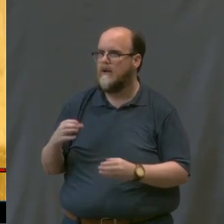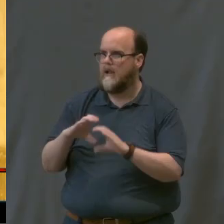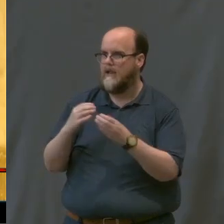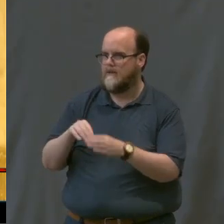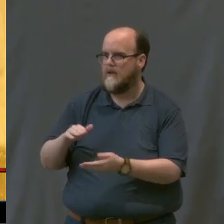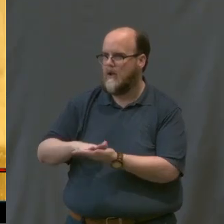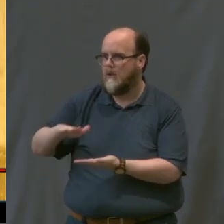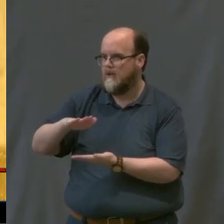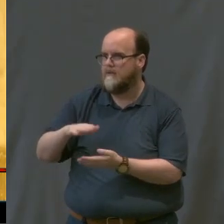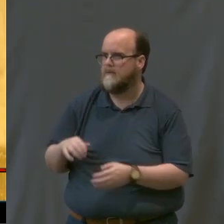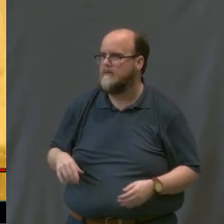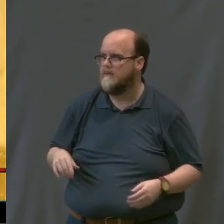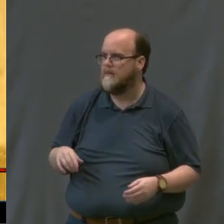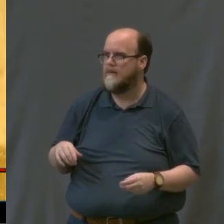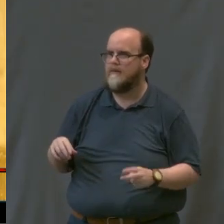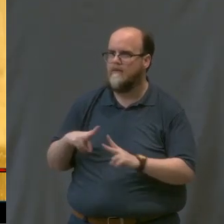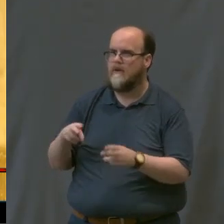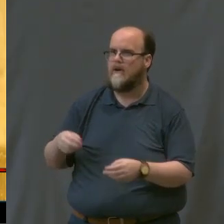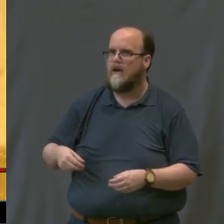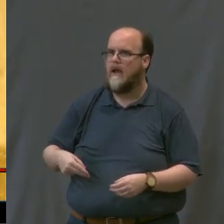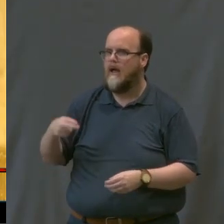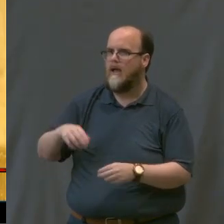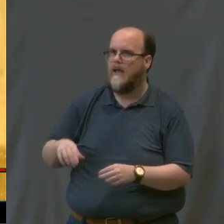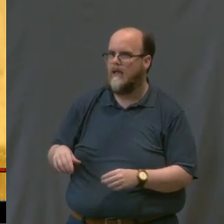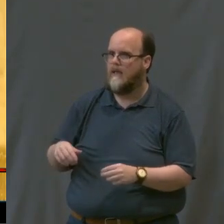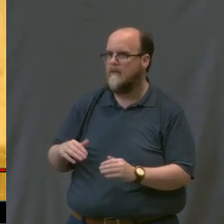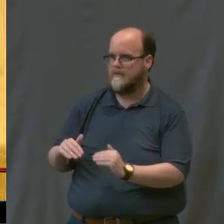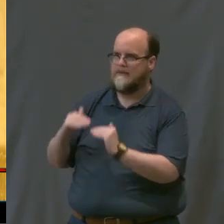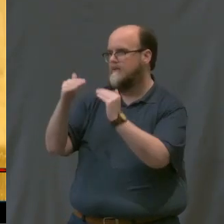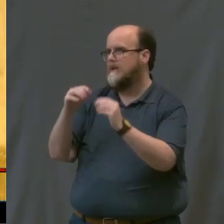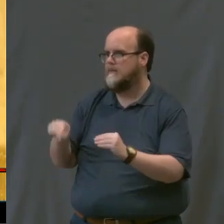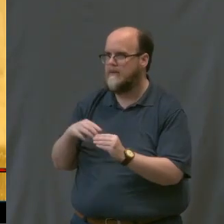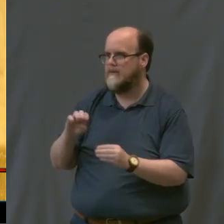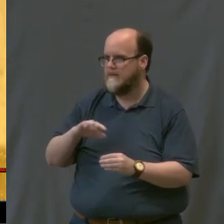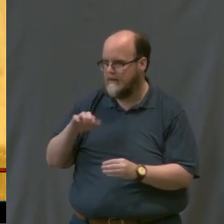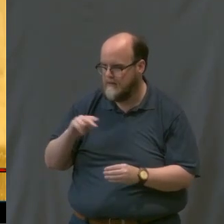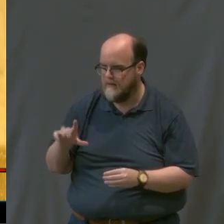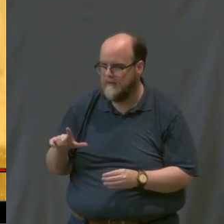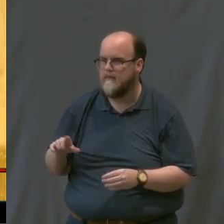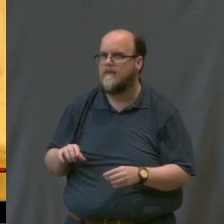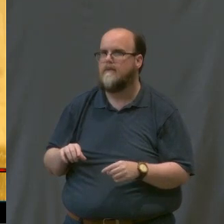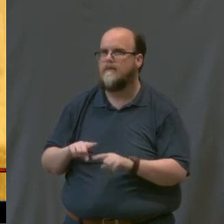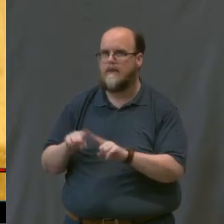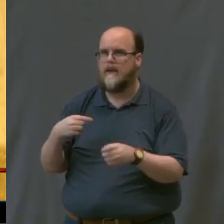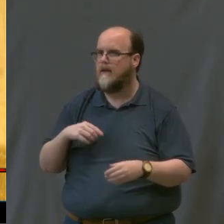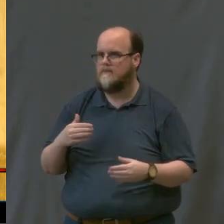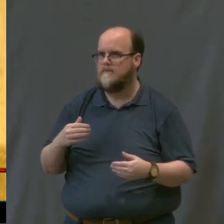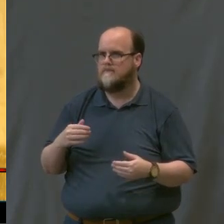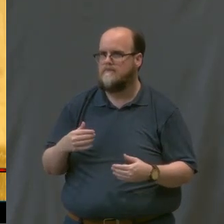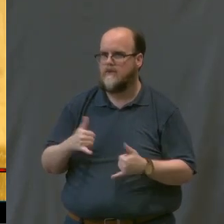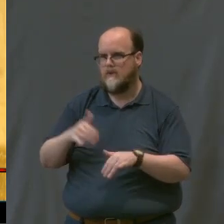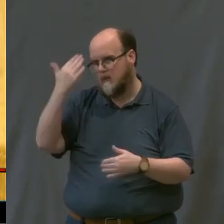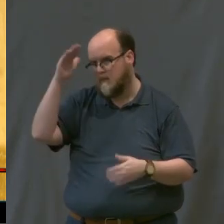college, very high level on Ezekiel, nothing detailed. I don't know the book of Ezekiel. If some of you know